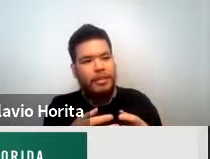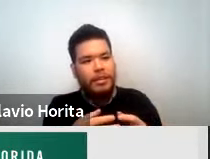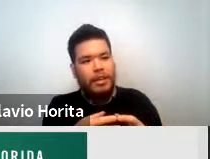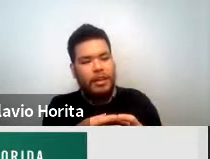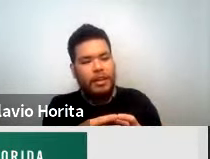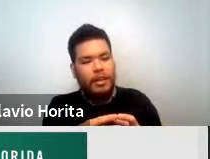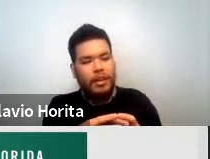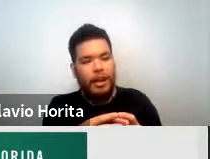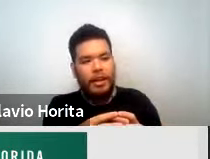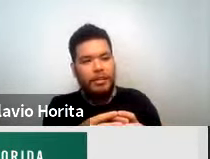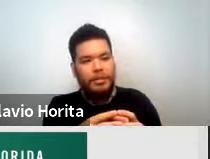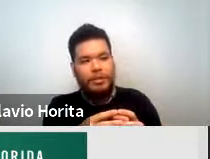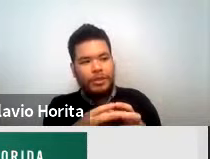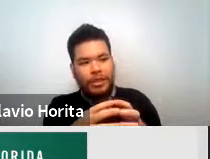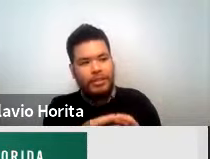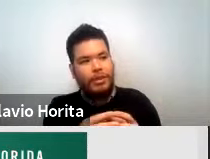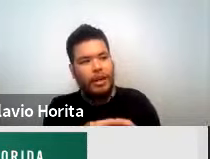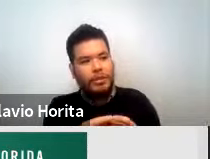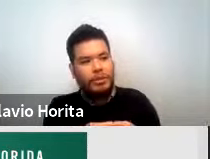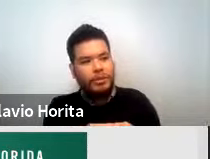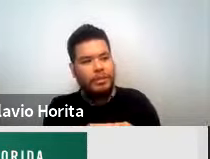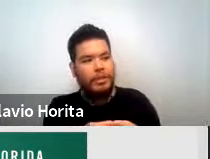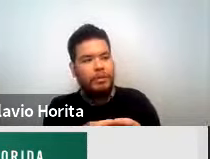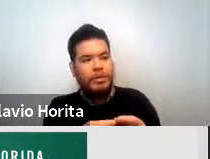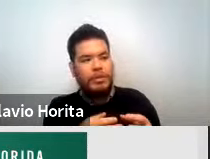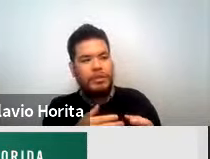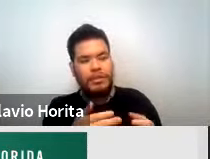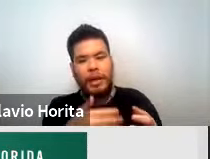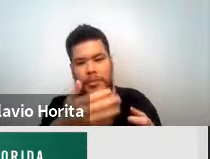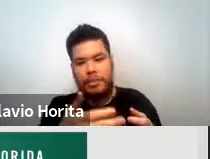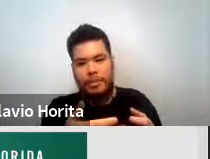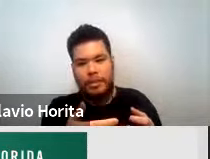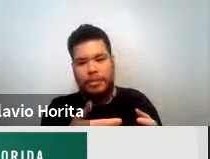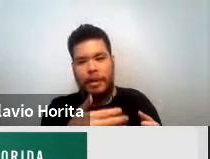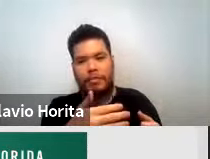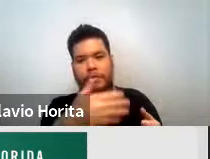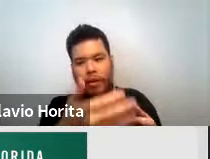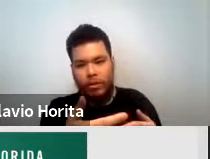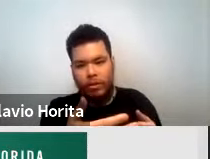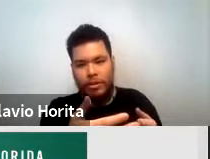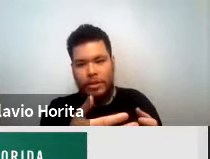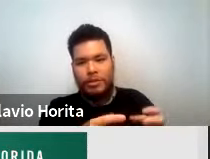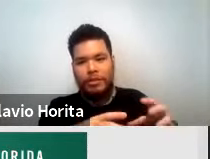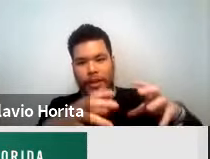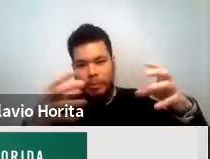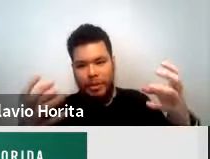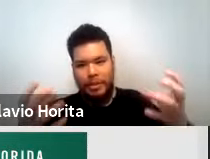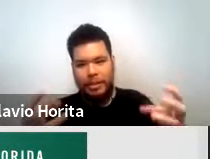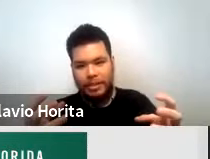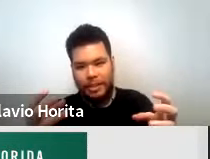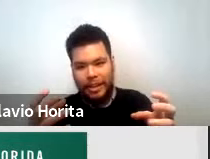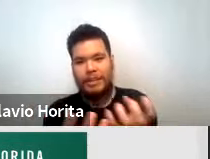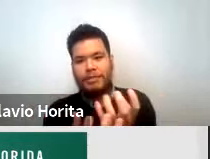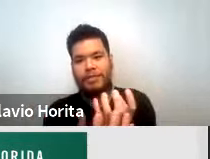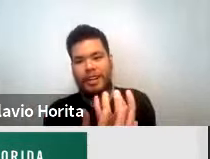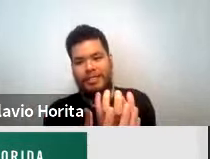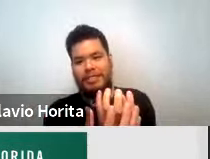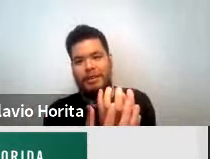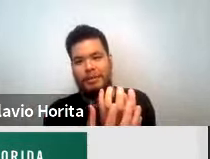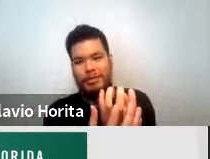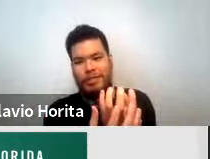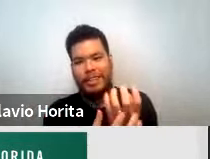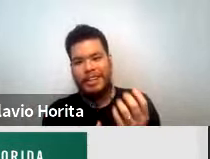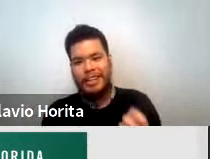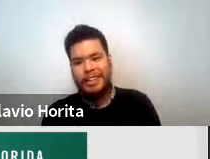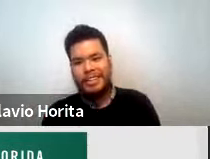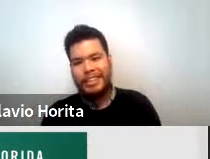science, I usually try to understand what is the steps you have to follow to develop the artifact